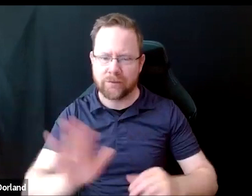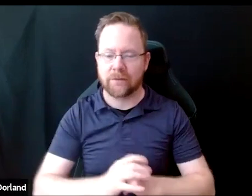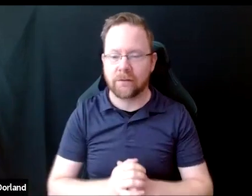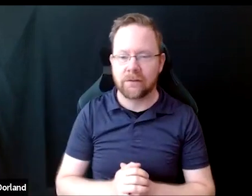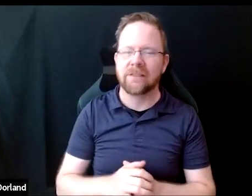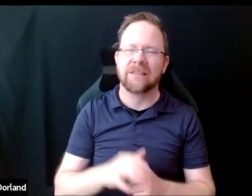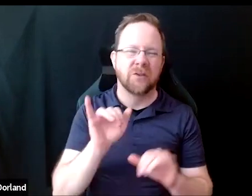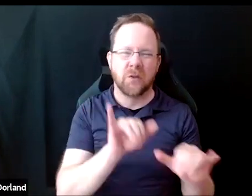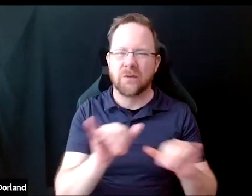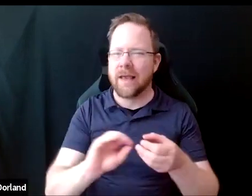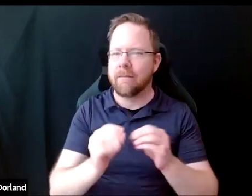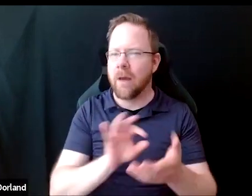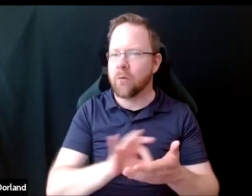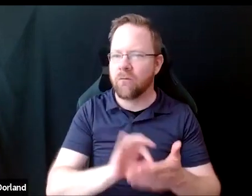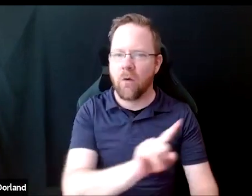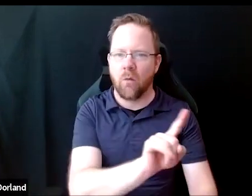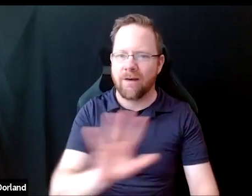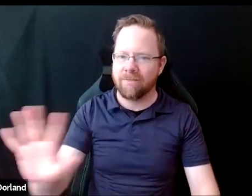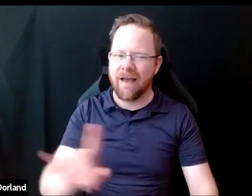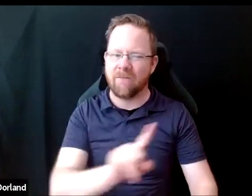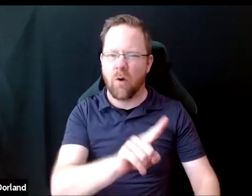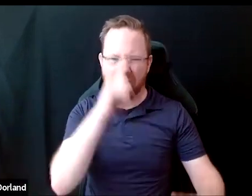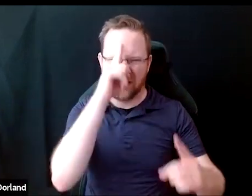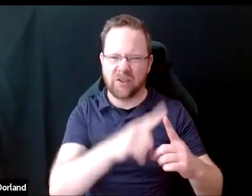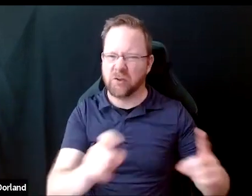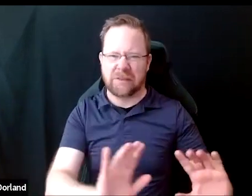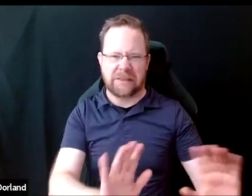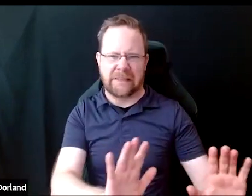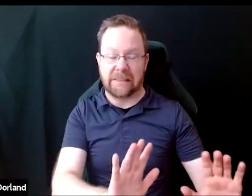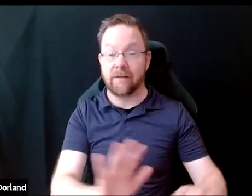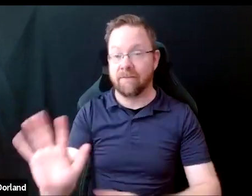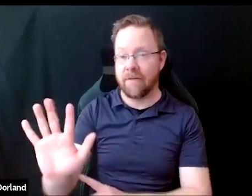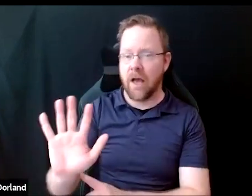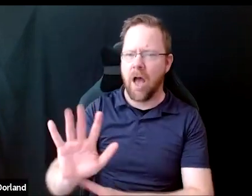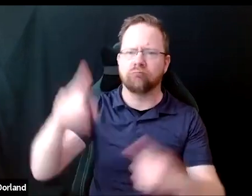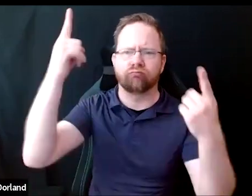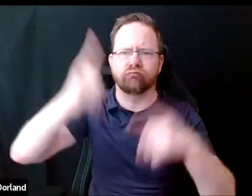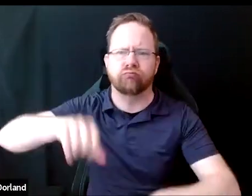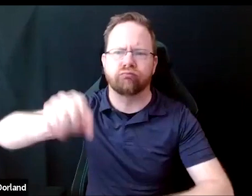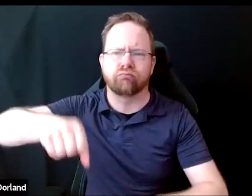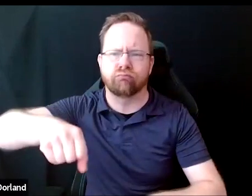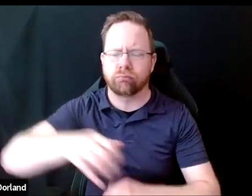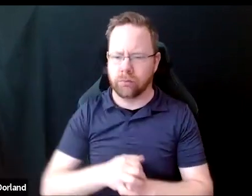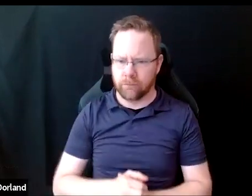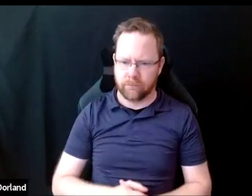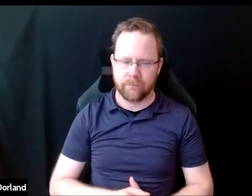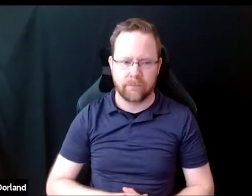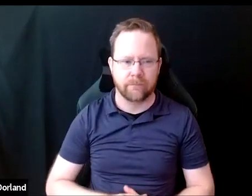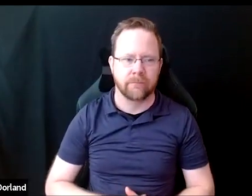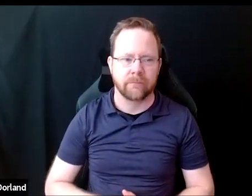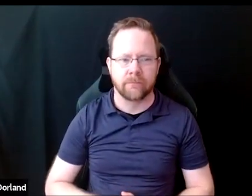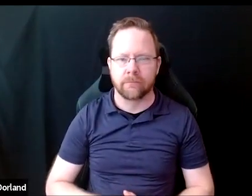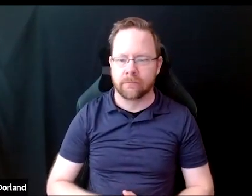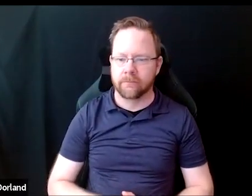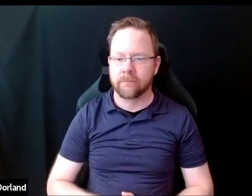of 1 to 5, where 1 is they don't agree with the prompt very much at all, and 5 is they agree a lot. Here